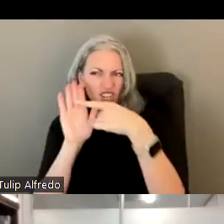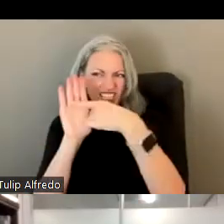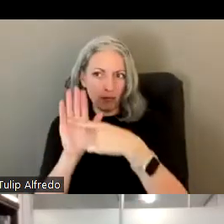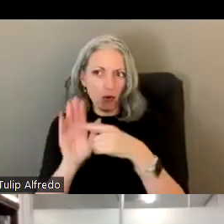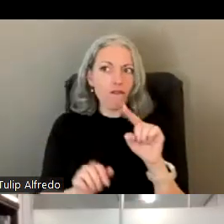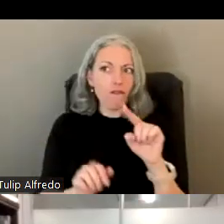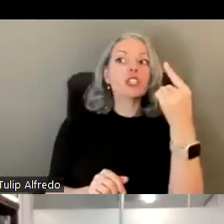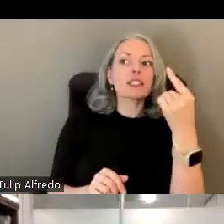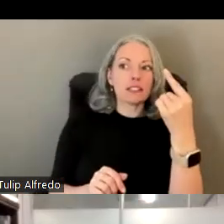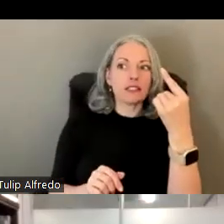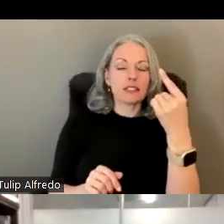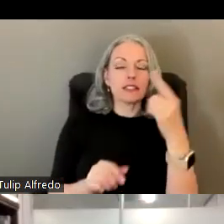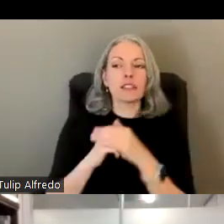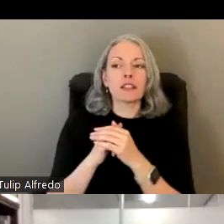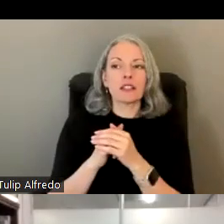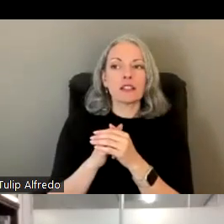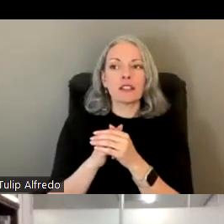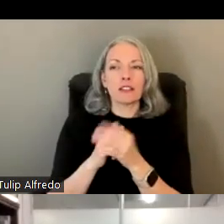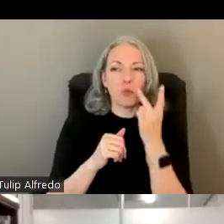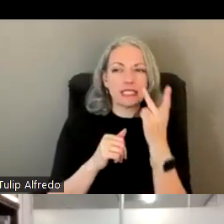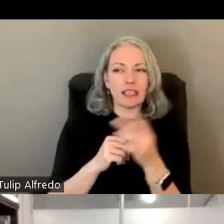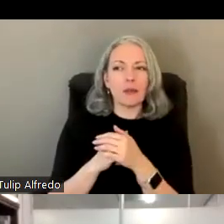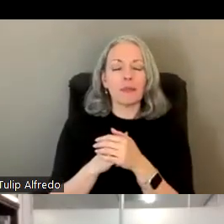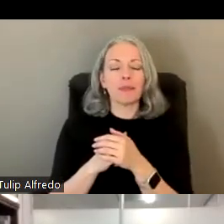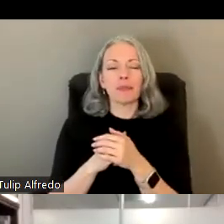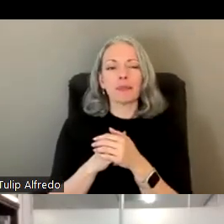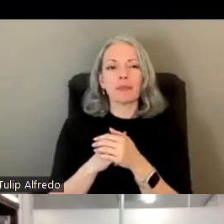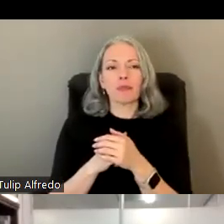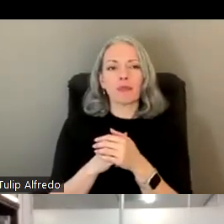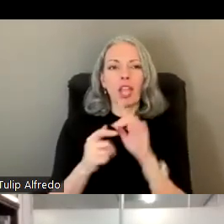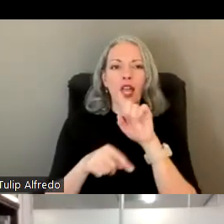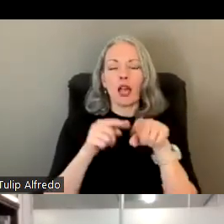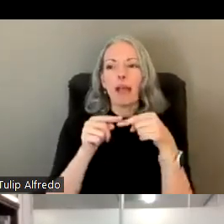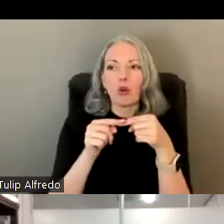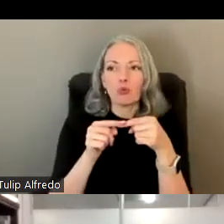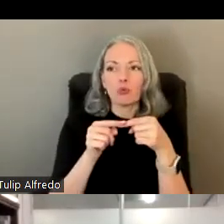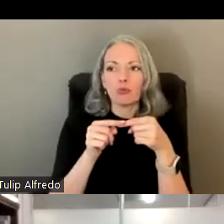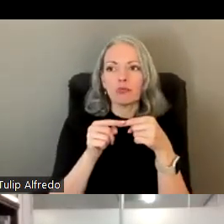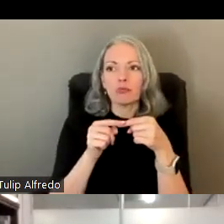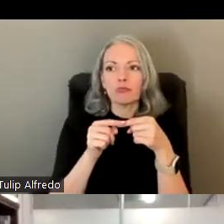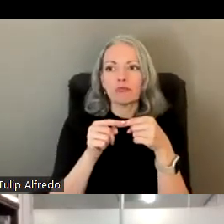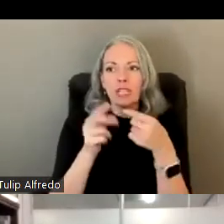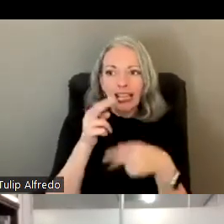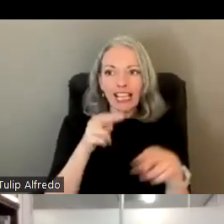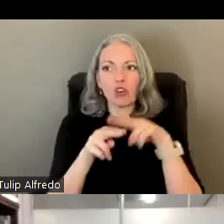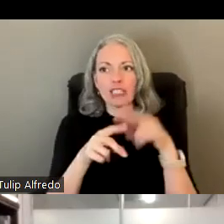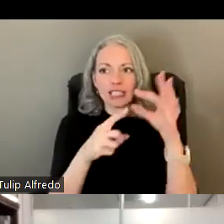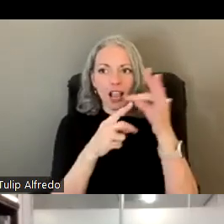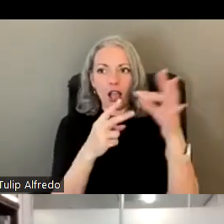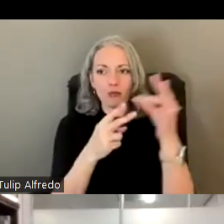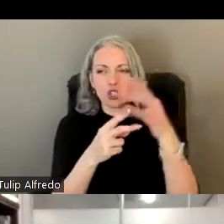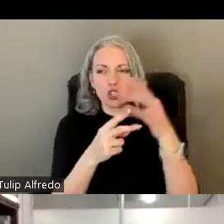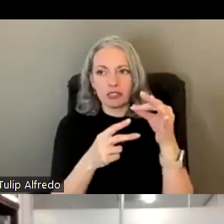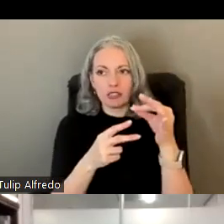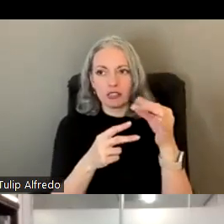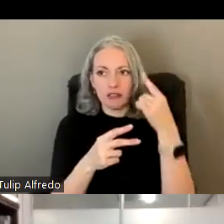listed on one of the pieces of information that Michelle sent out to us about increasing options to provide care to individuals, you know,